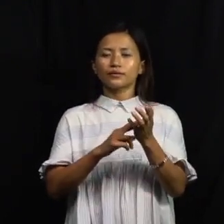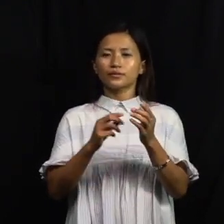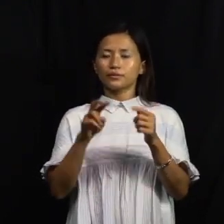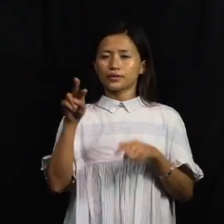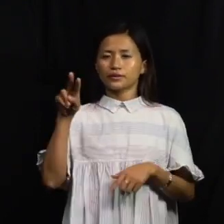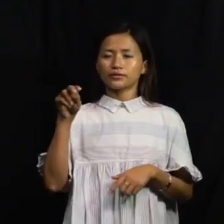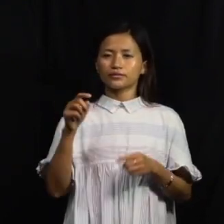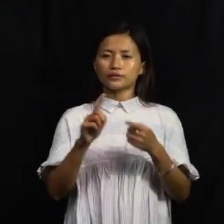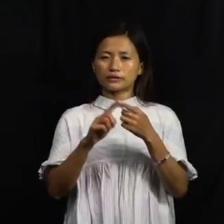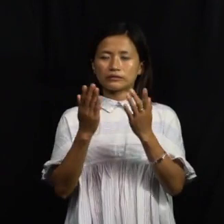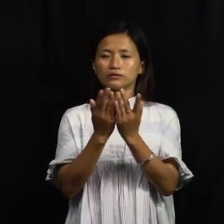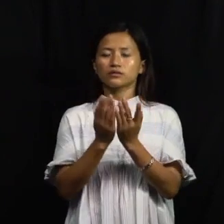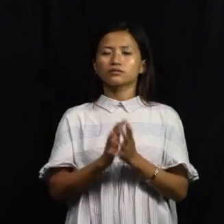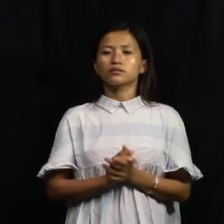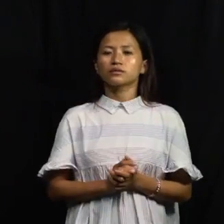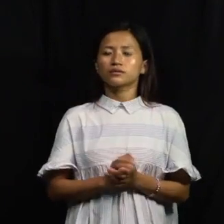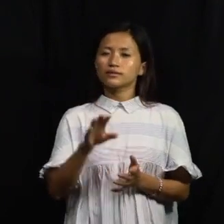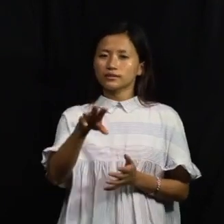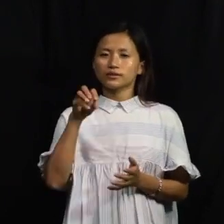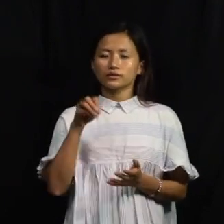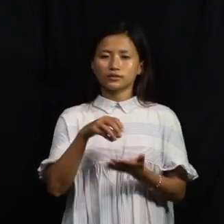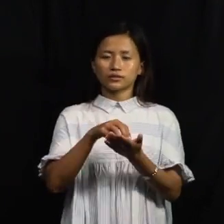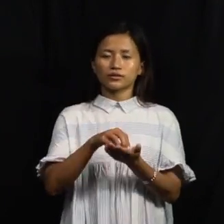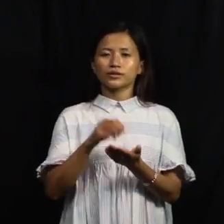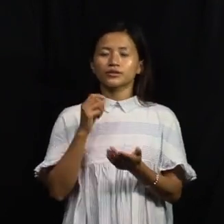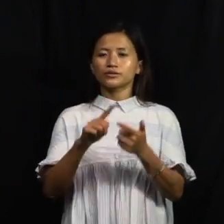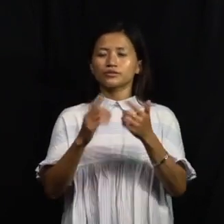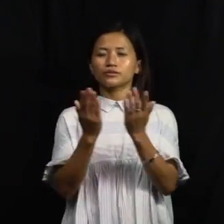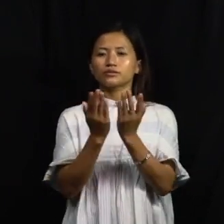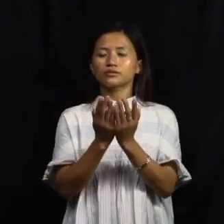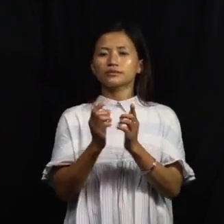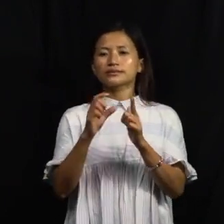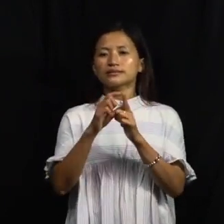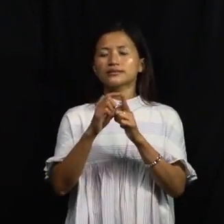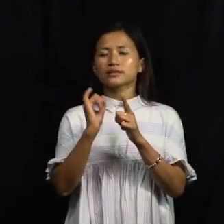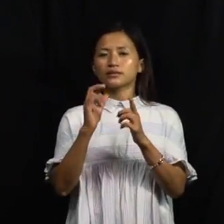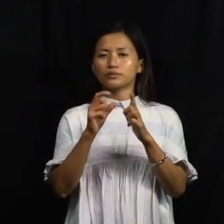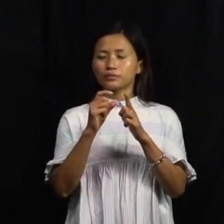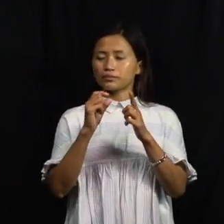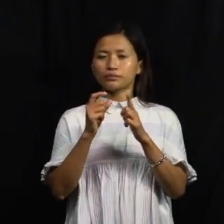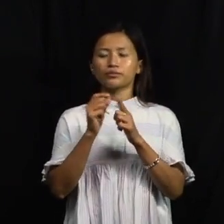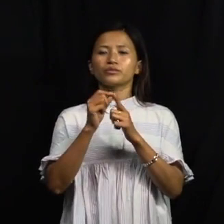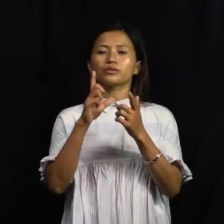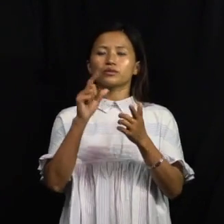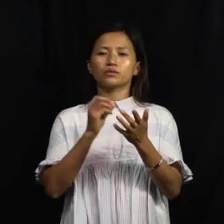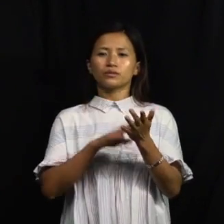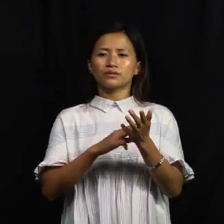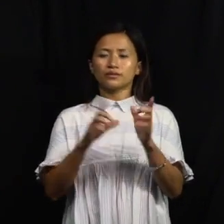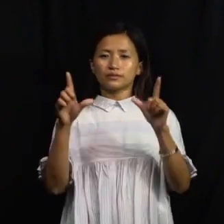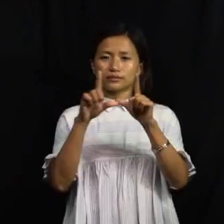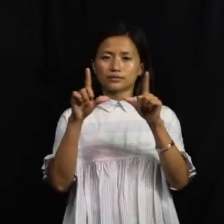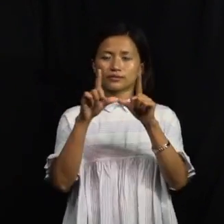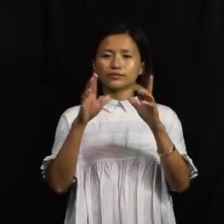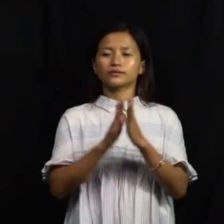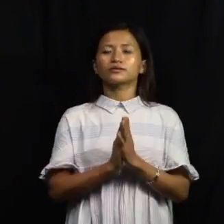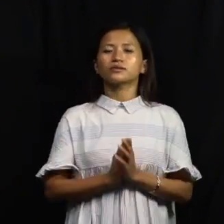Narrow meaning would mean getting education for diplomas, degrees or certificates. That means